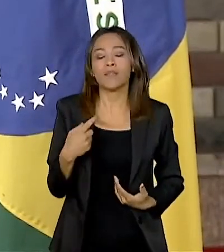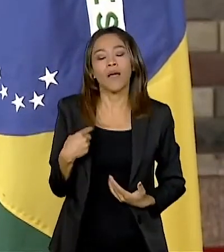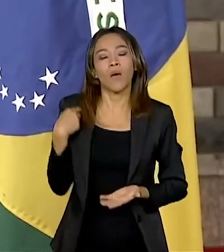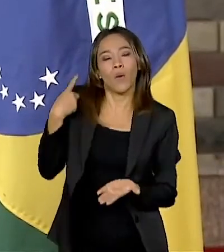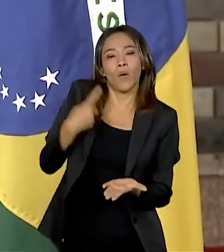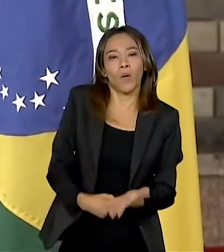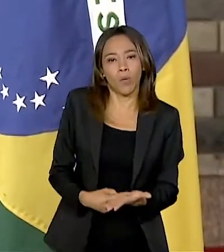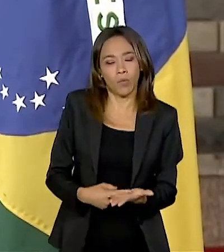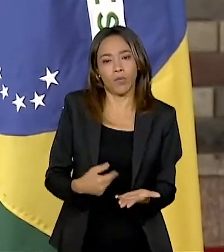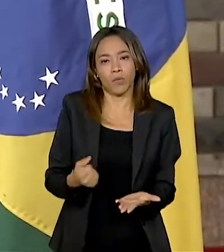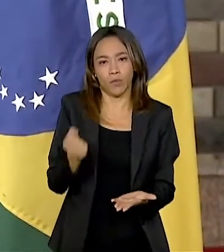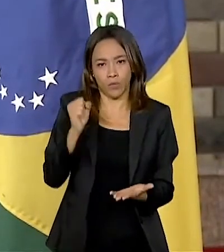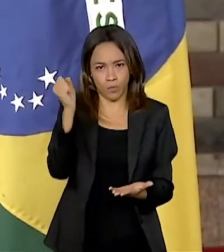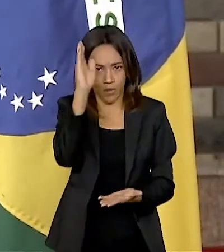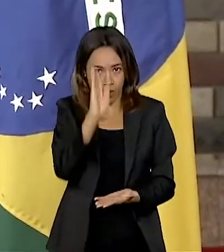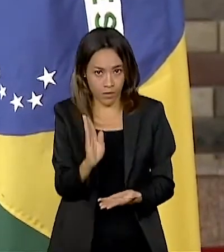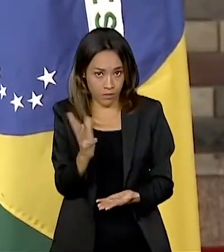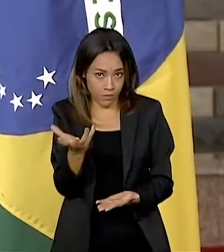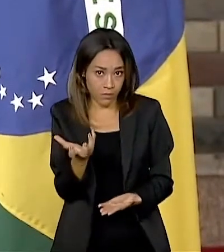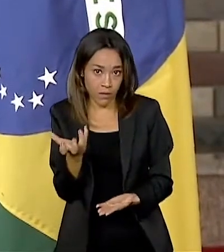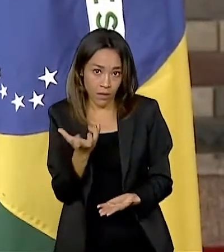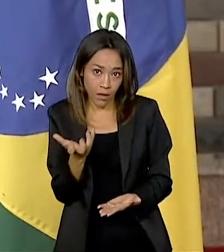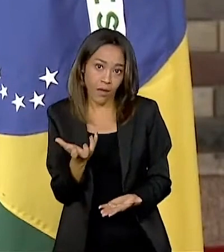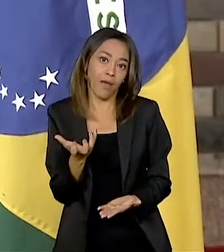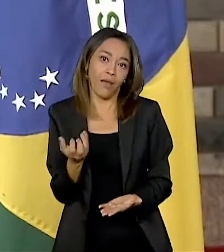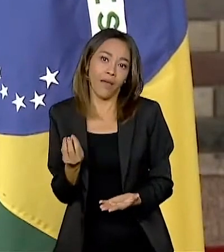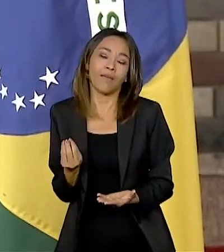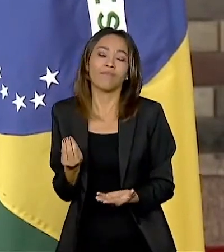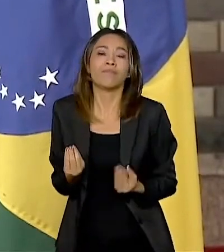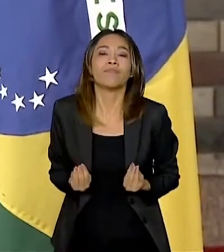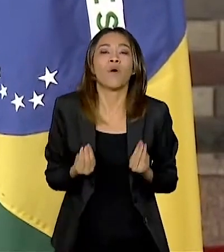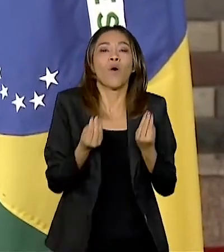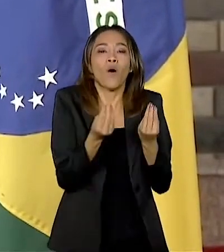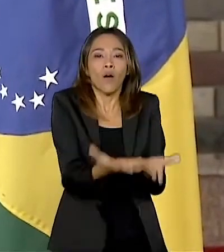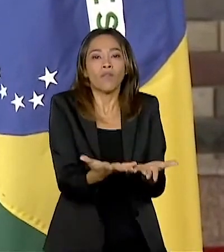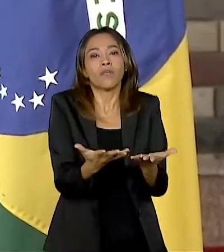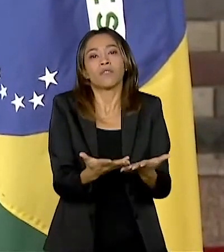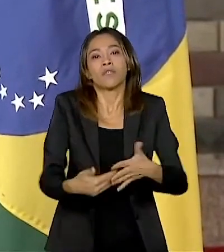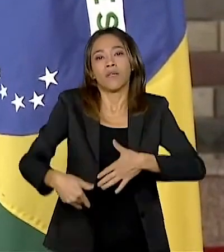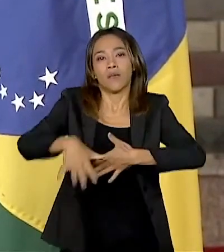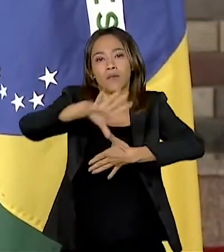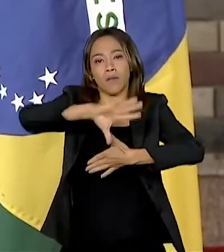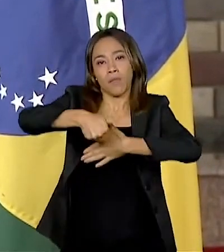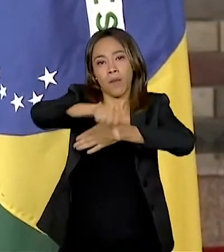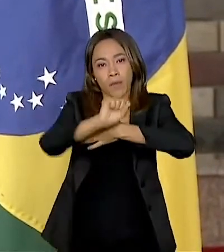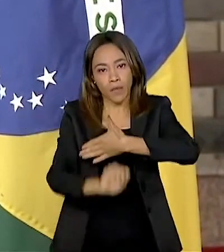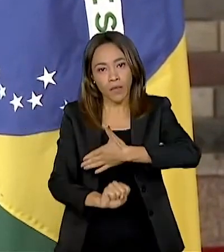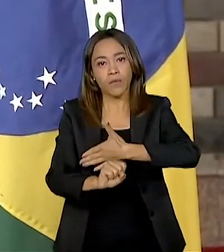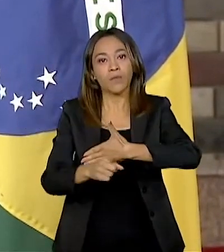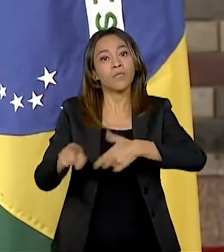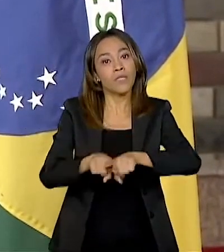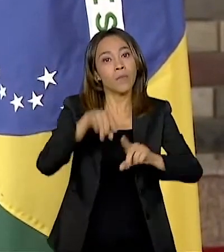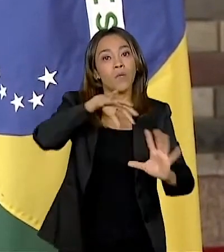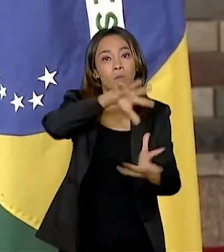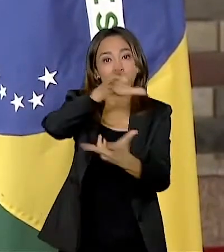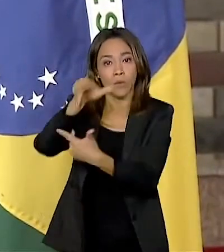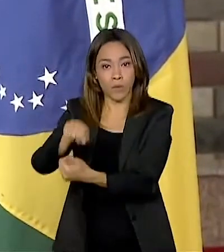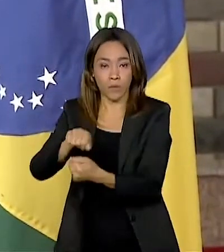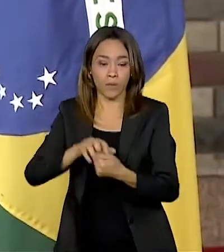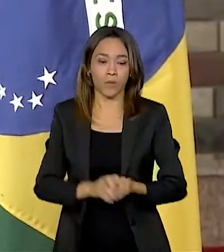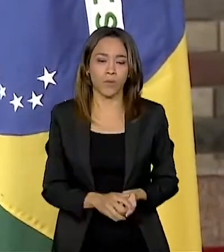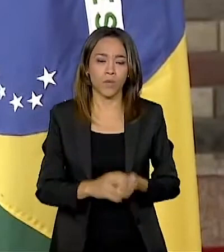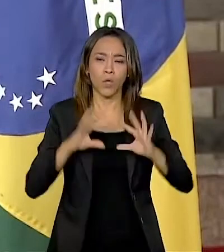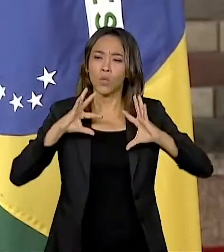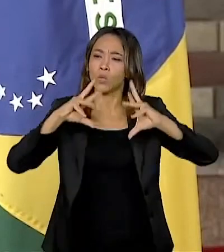Brasil pretende jogar. This is the role that Brazil intends to play in South America e no mundo. And in the world.